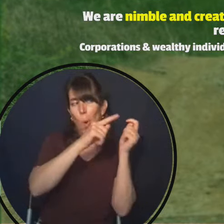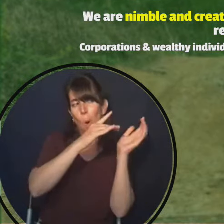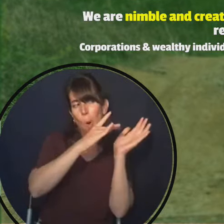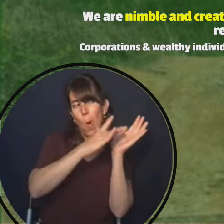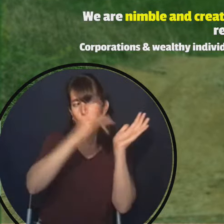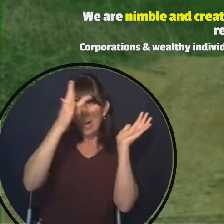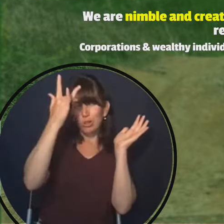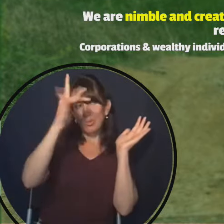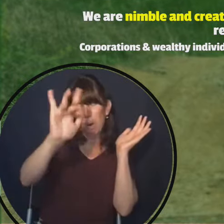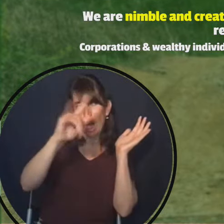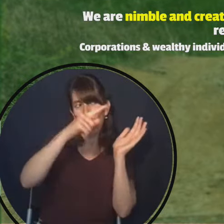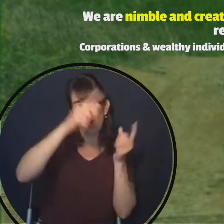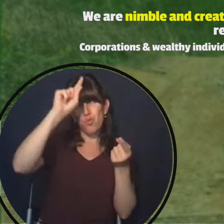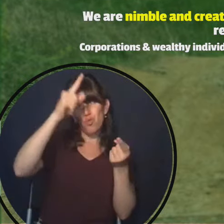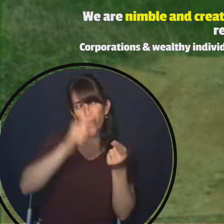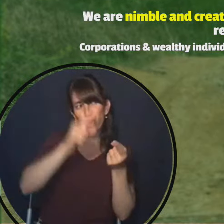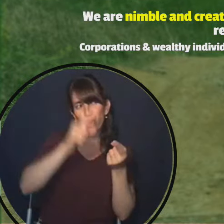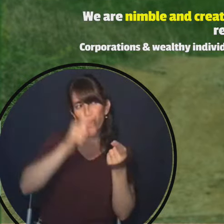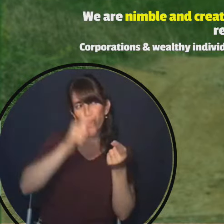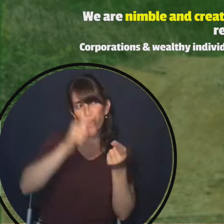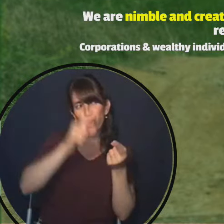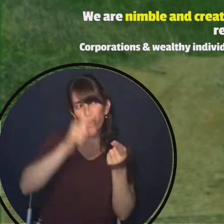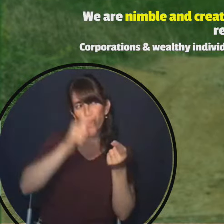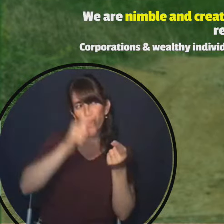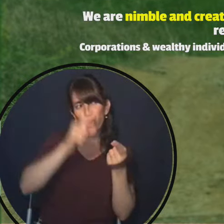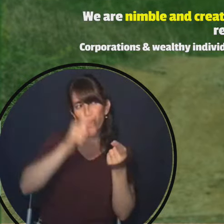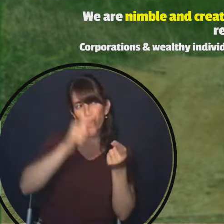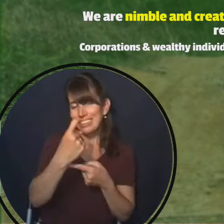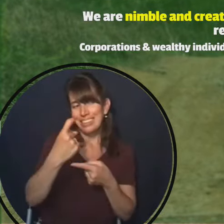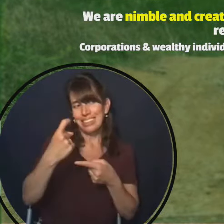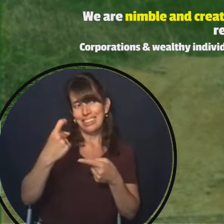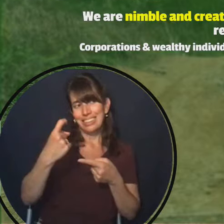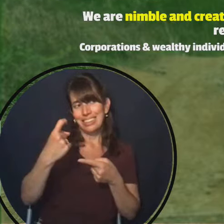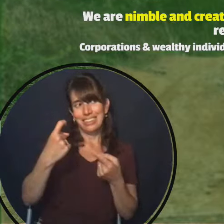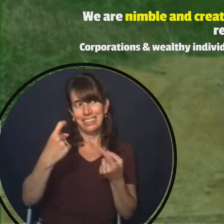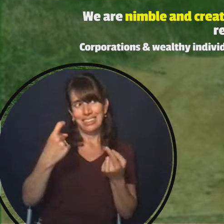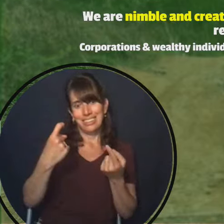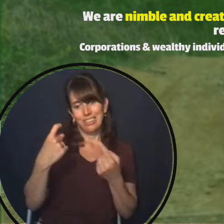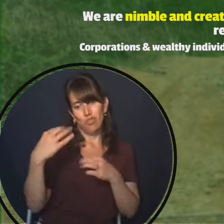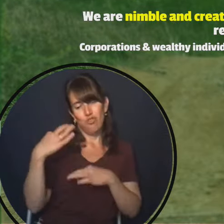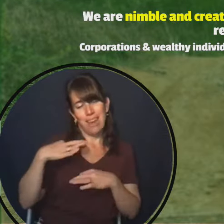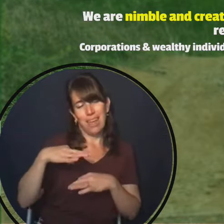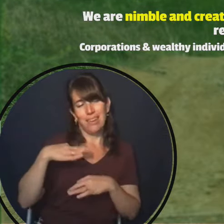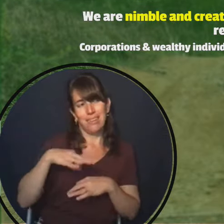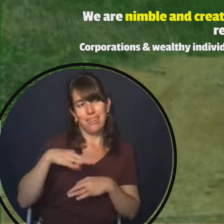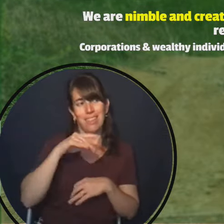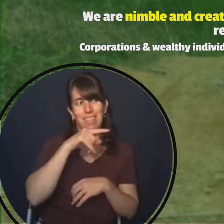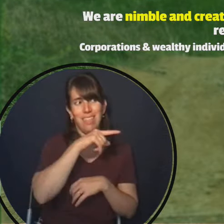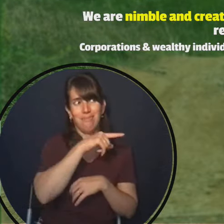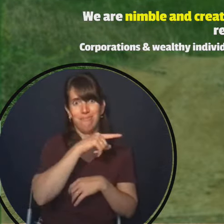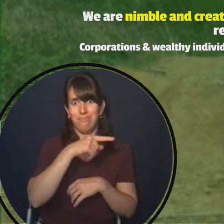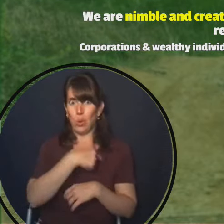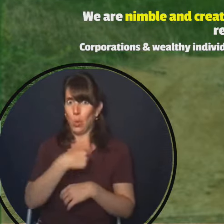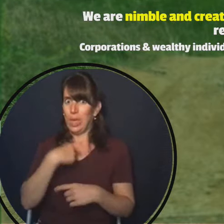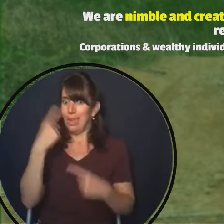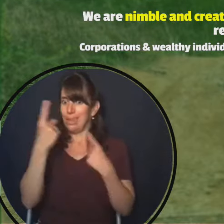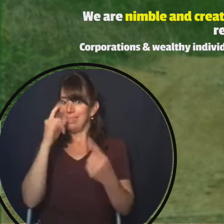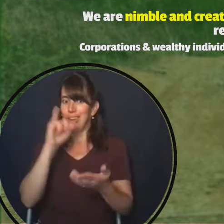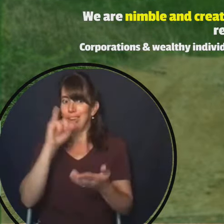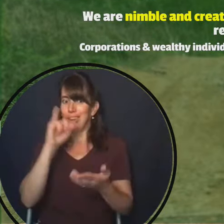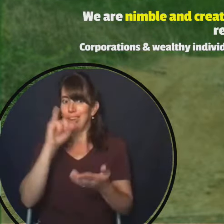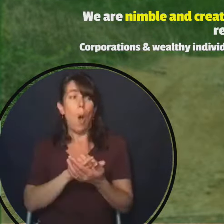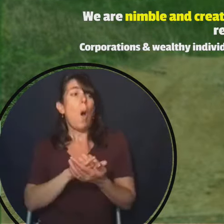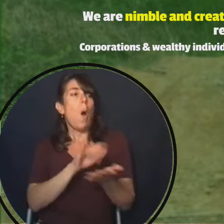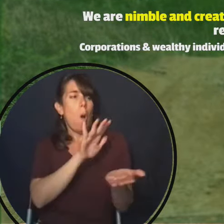their tax liability, right? Or they figured out how to use a tax credit. And that's considered good when it's like, you know, white,